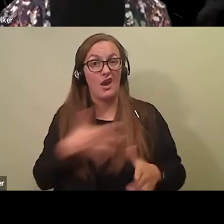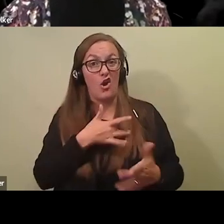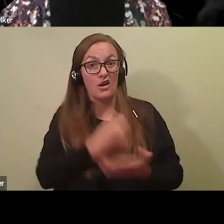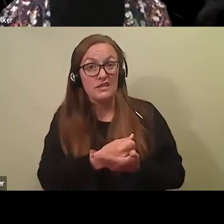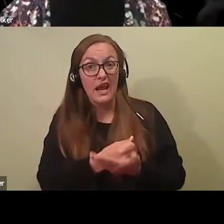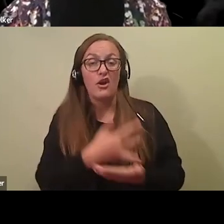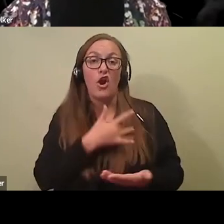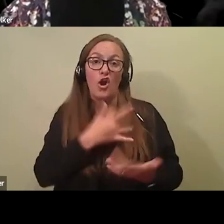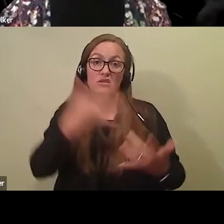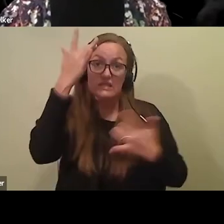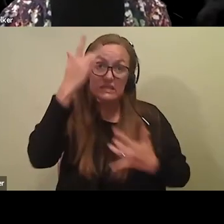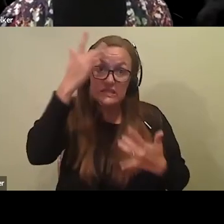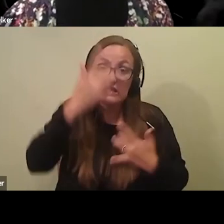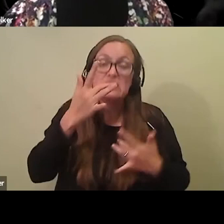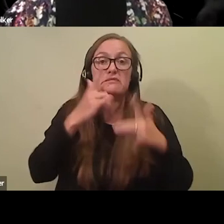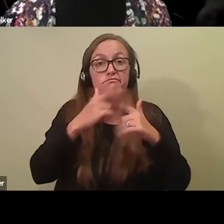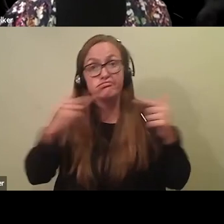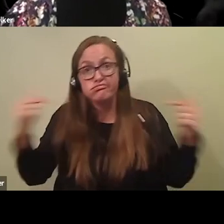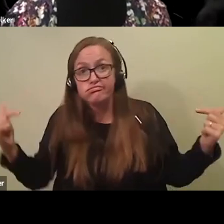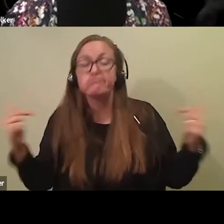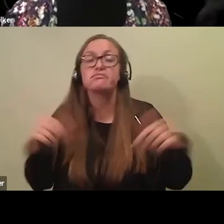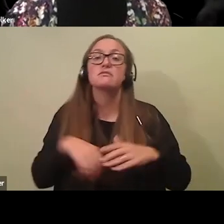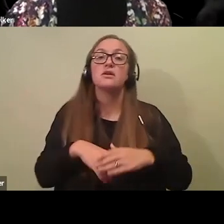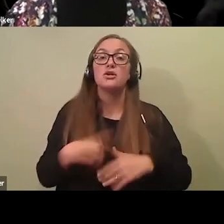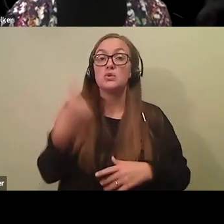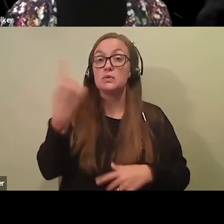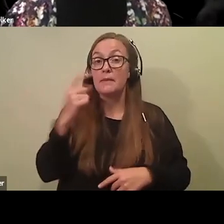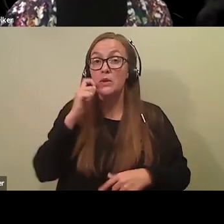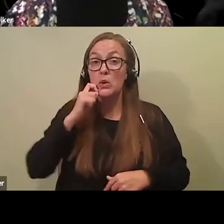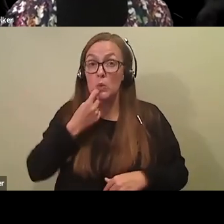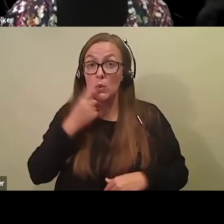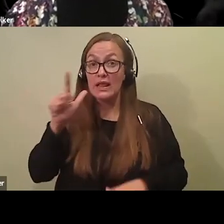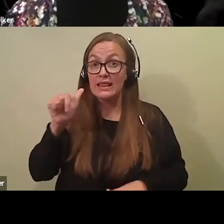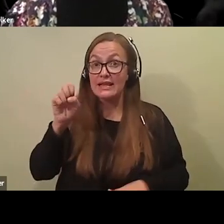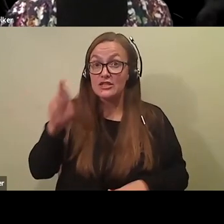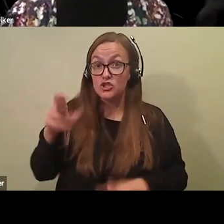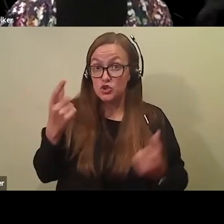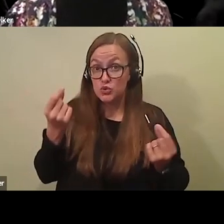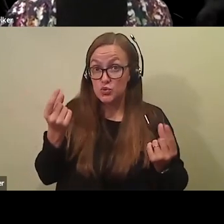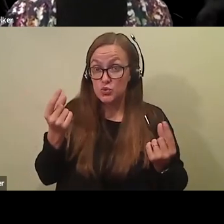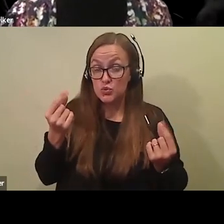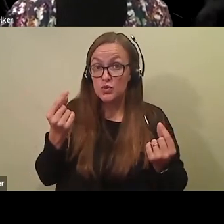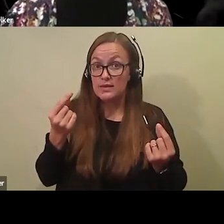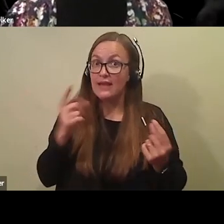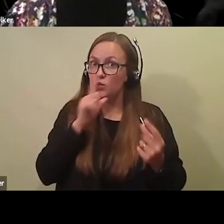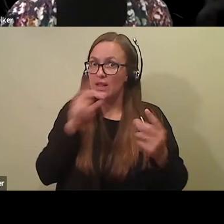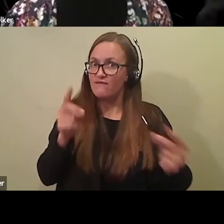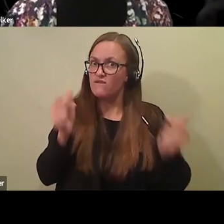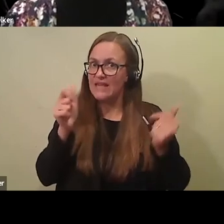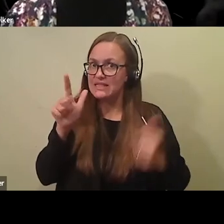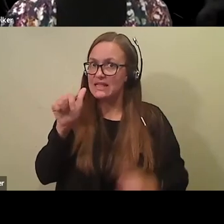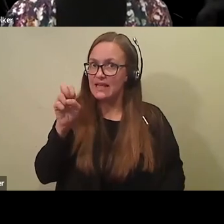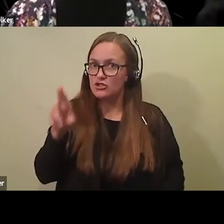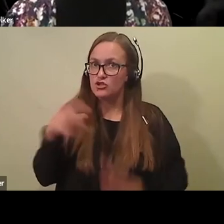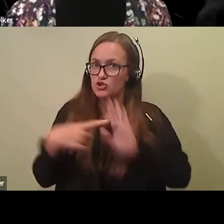sicknesses, illnesses, right? So one of the coolest things that lasers do, especially ultrafast lasers do, the kind I'm showing going through that crystal,